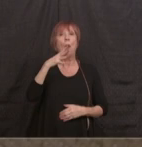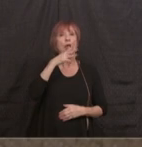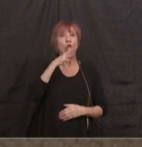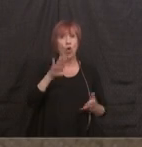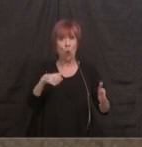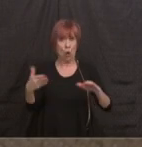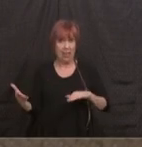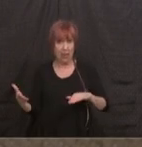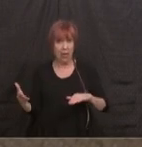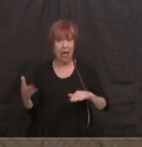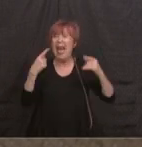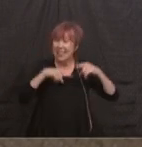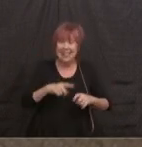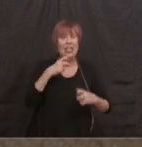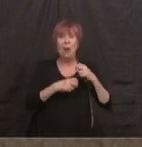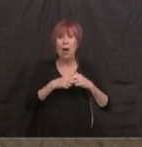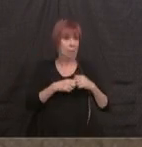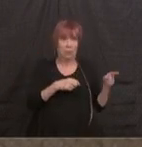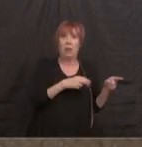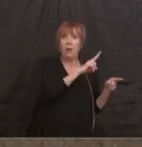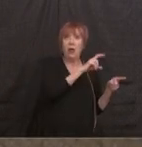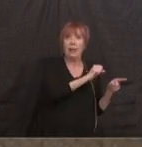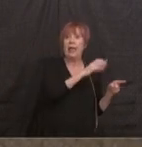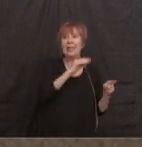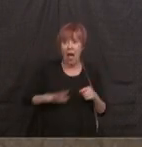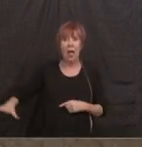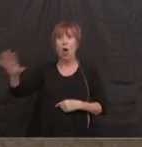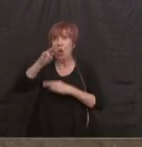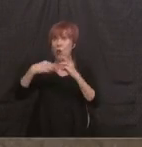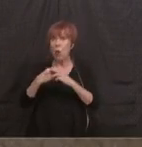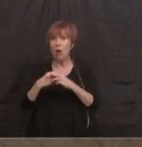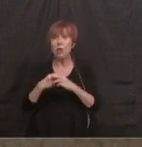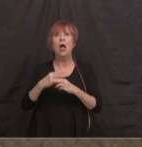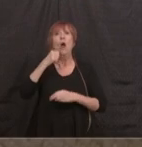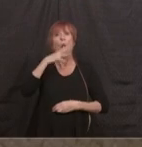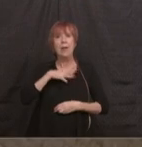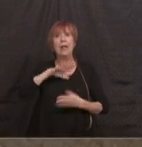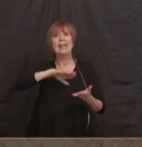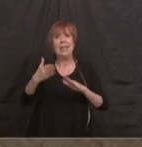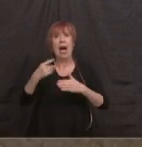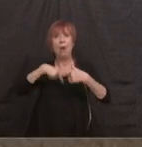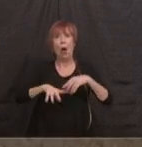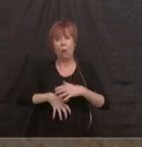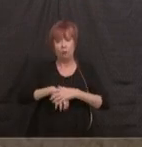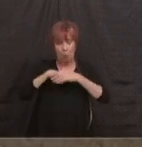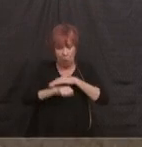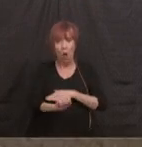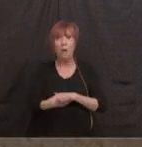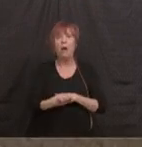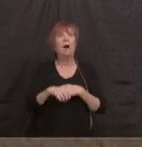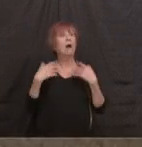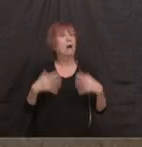problem, still in the United States, in fact, but all over the world. Women die giving birth, which is a stain on our conscience